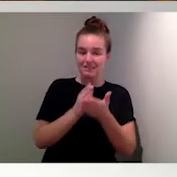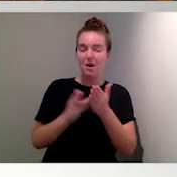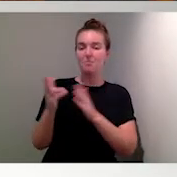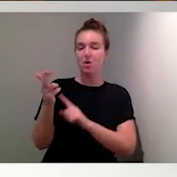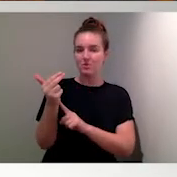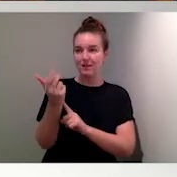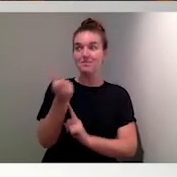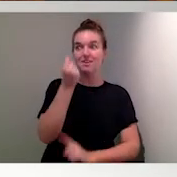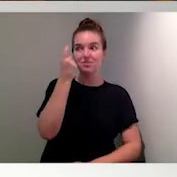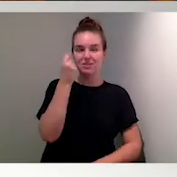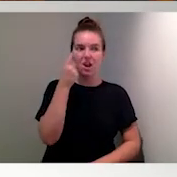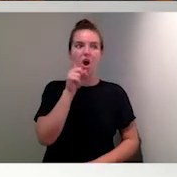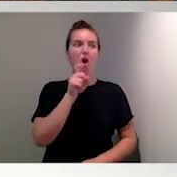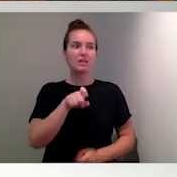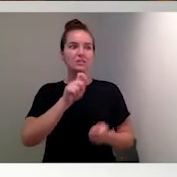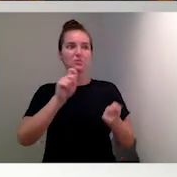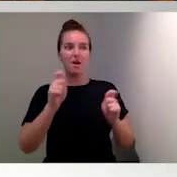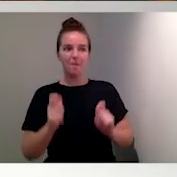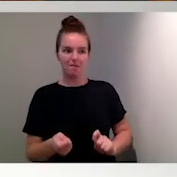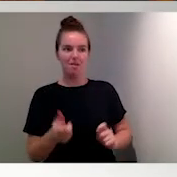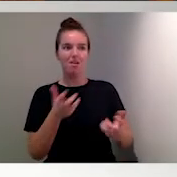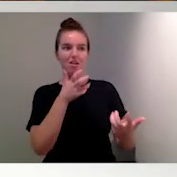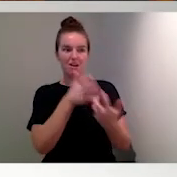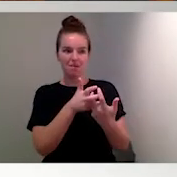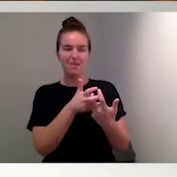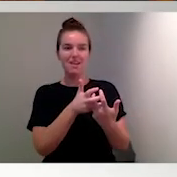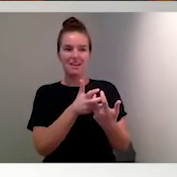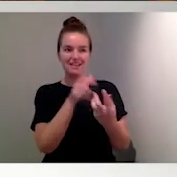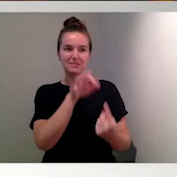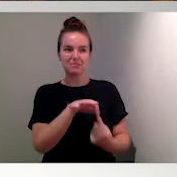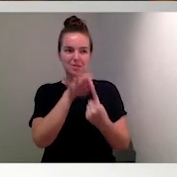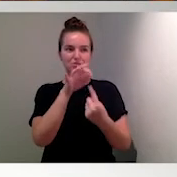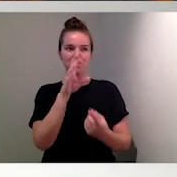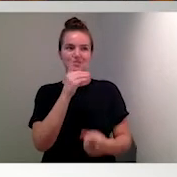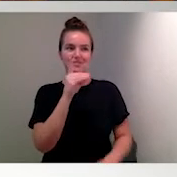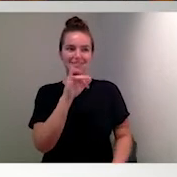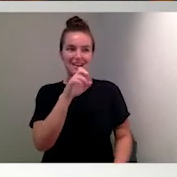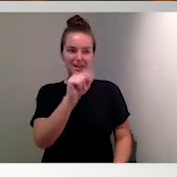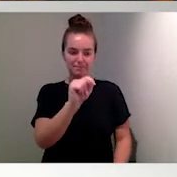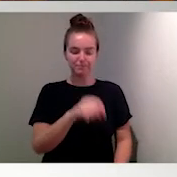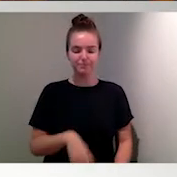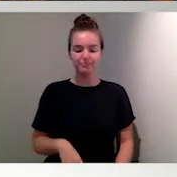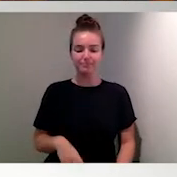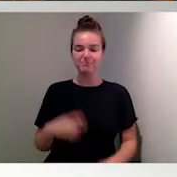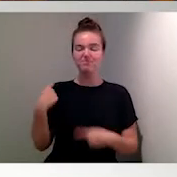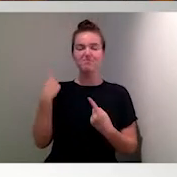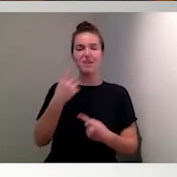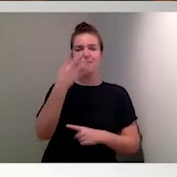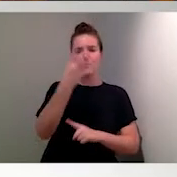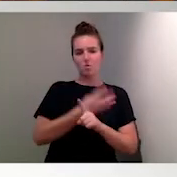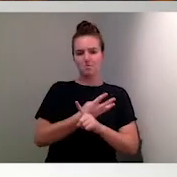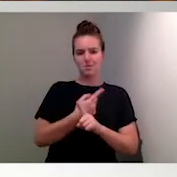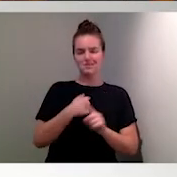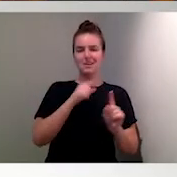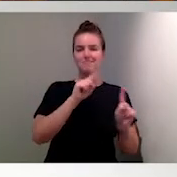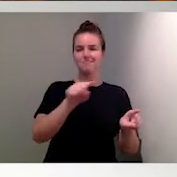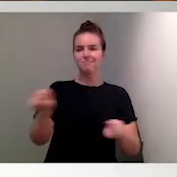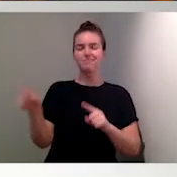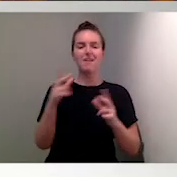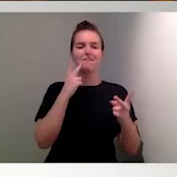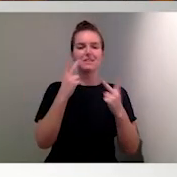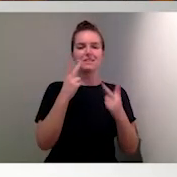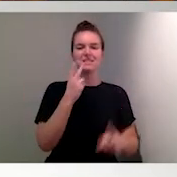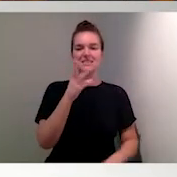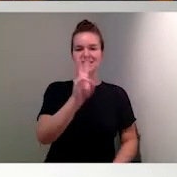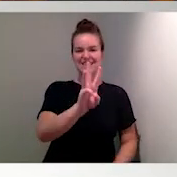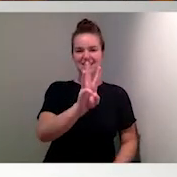months, about 4 months, I have visited 6 different brands of resorts, and all of them were able to accommodate